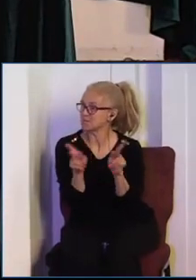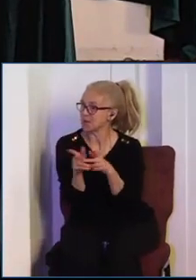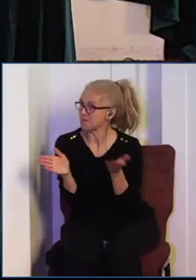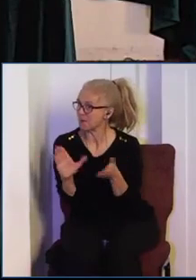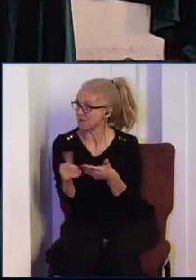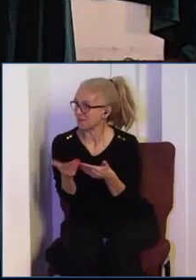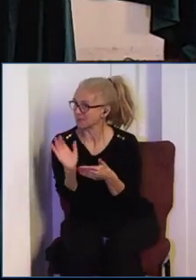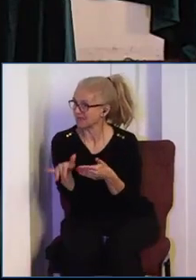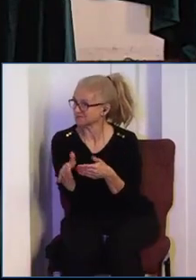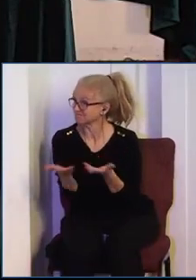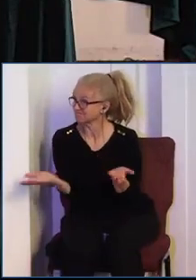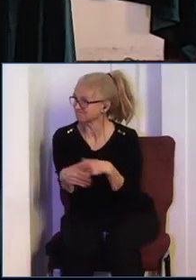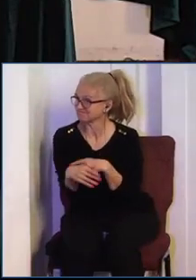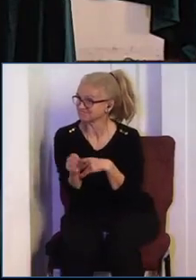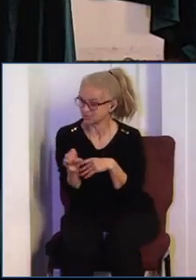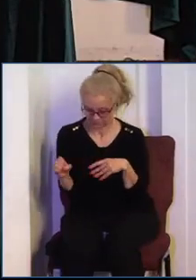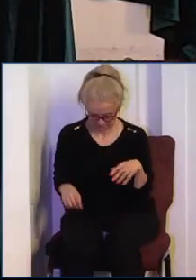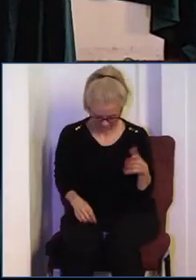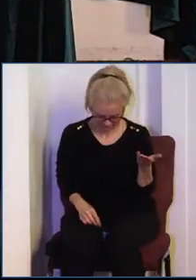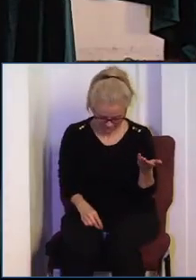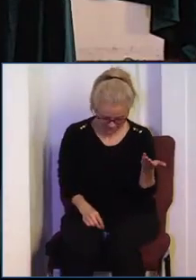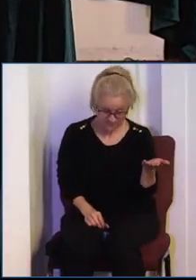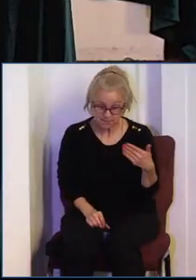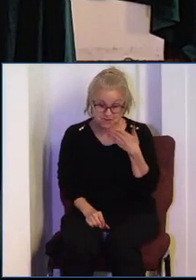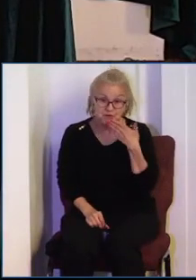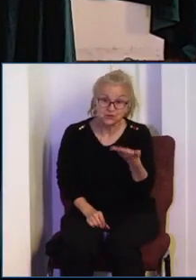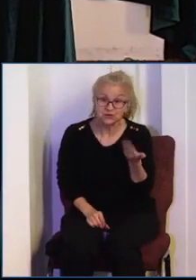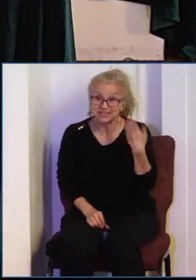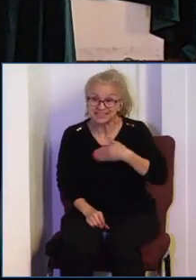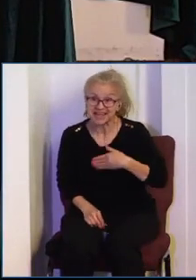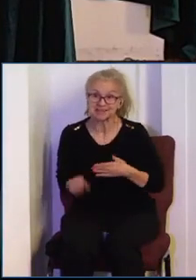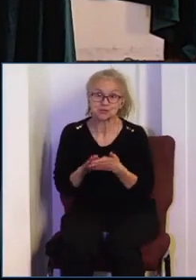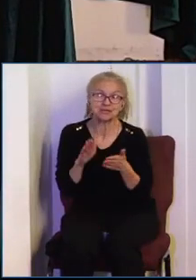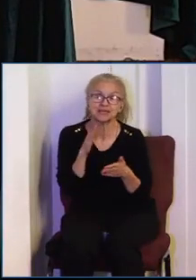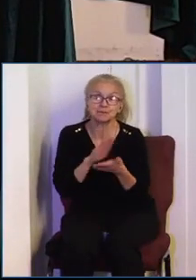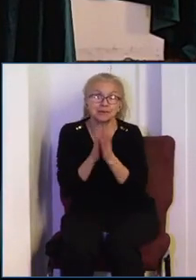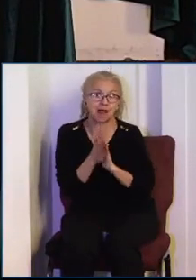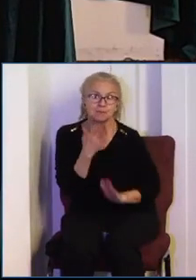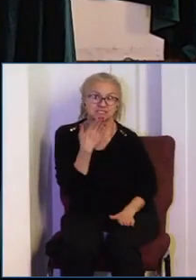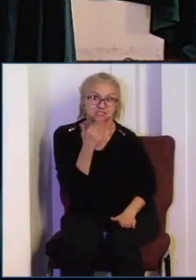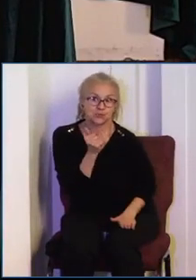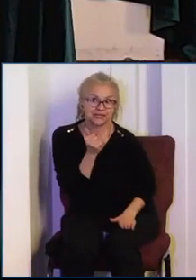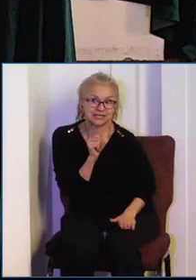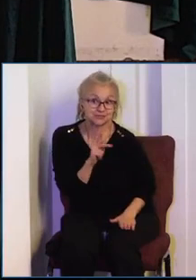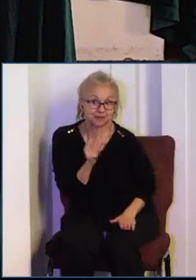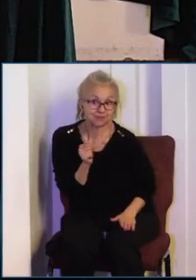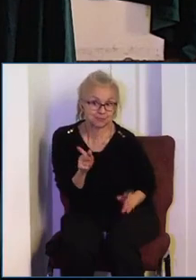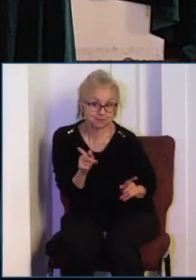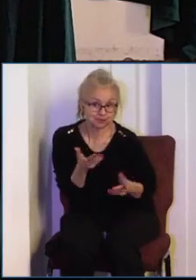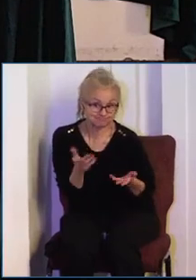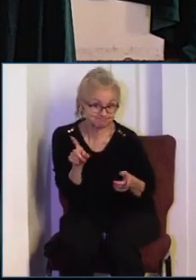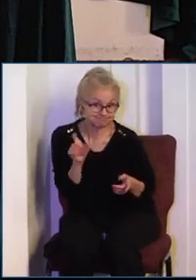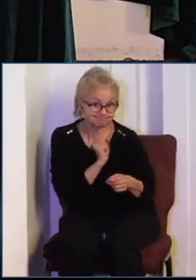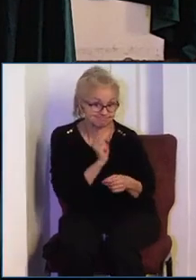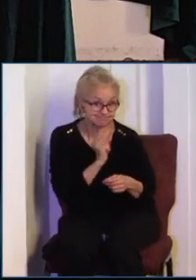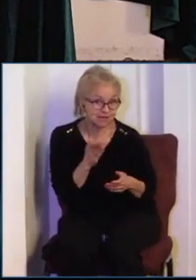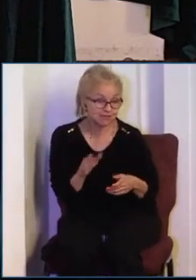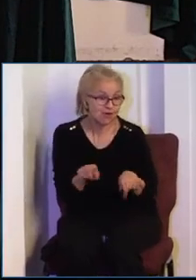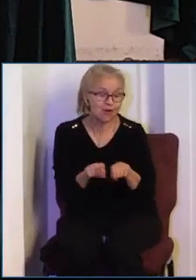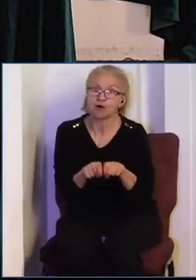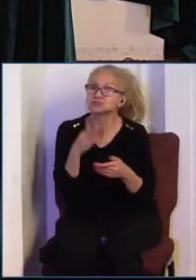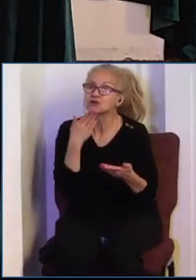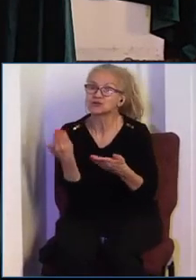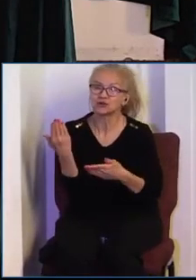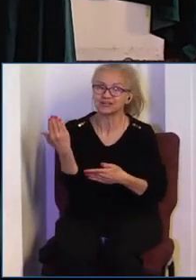about that? So maybe it's a good day to be sweet to others. It's also a good day for